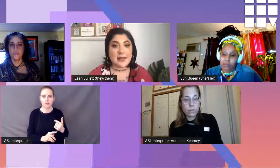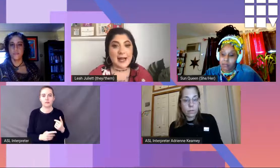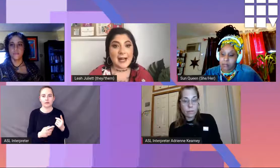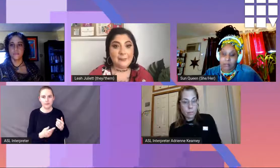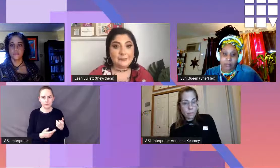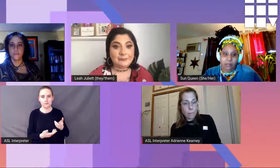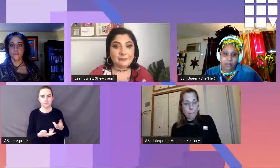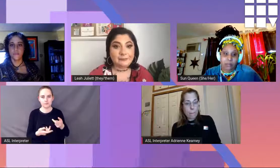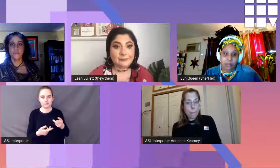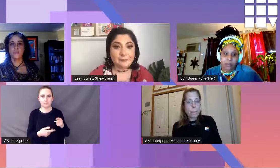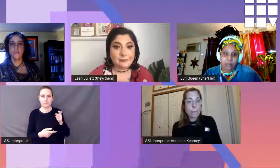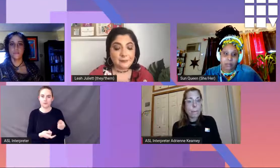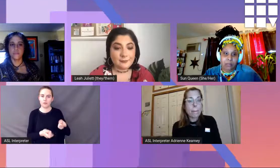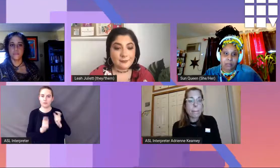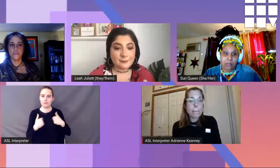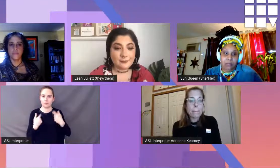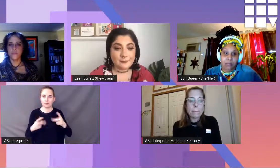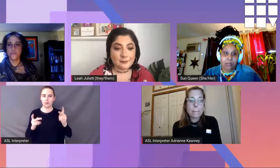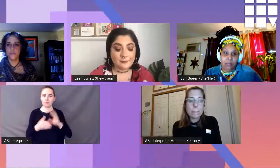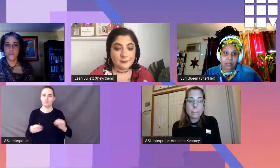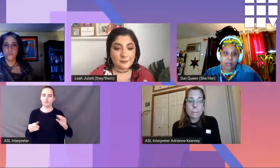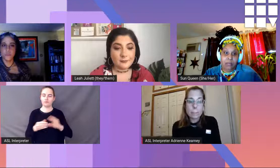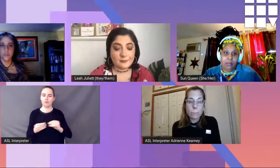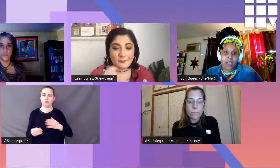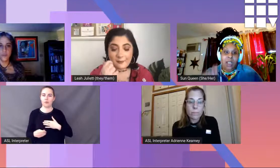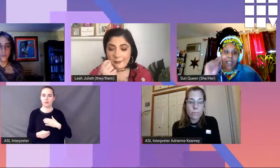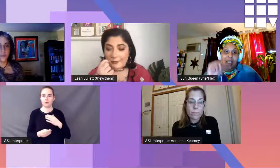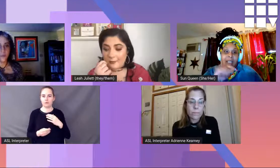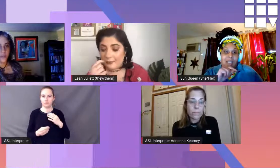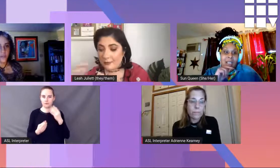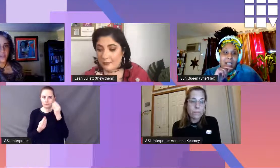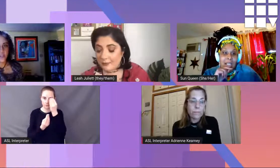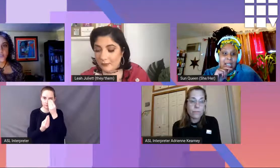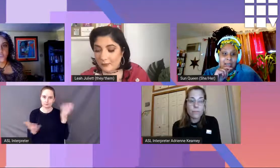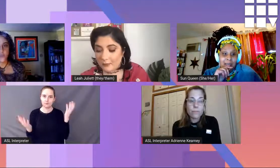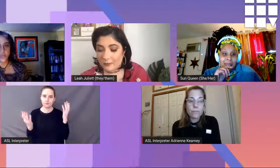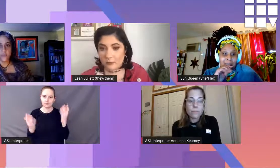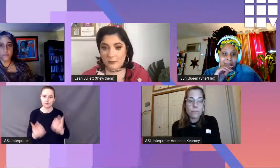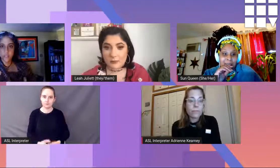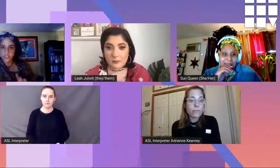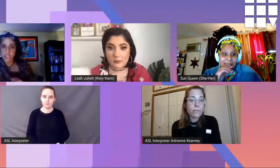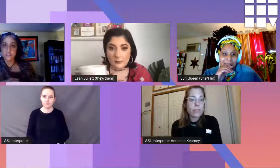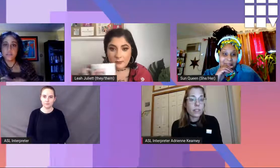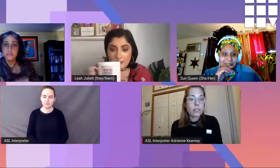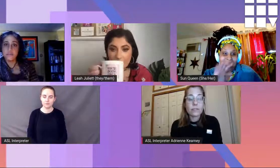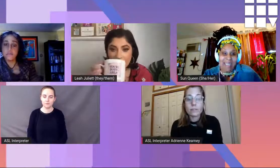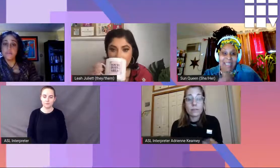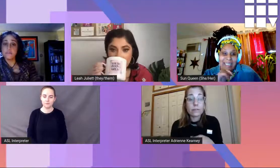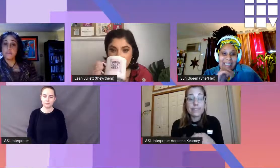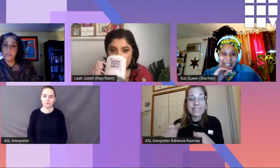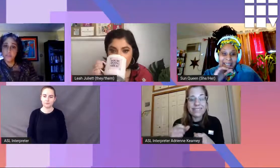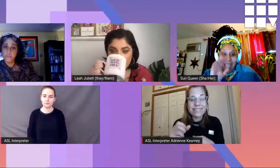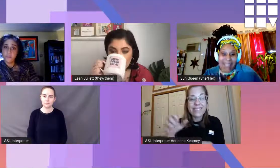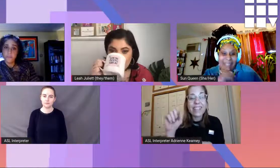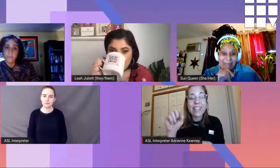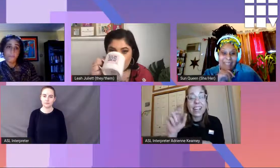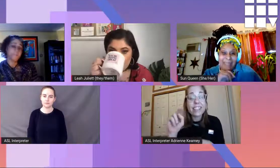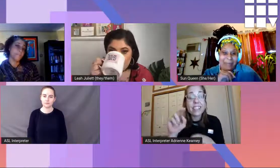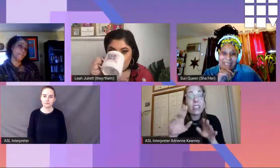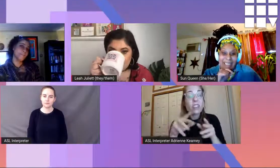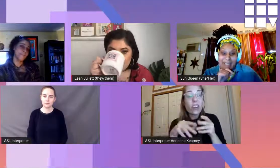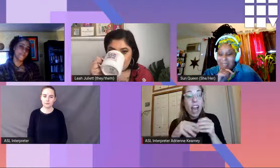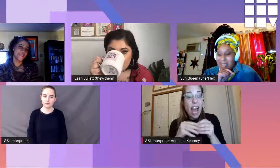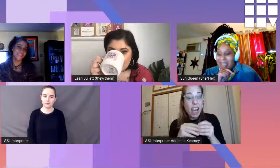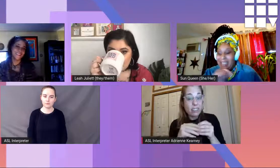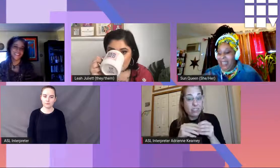the person that I am. Beautiful. Thank you. Now, I can tell you when that, yes. Can I just add something